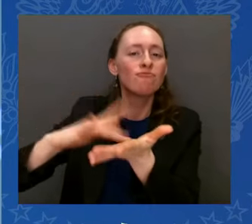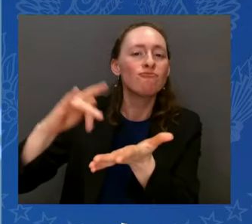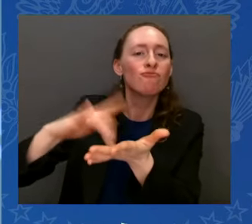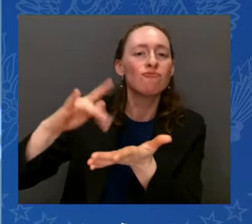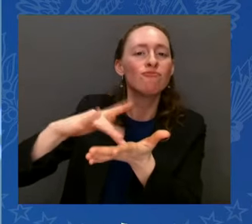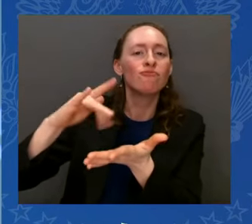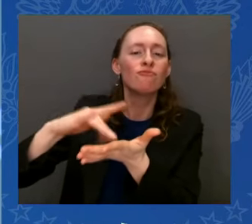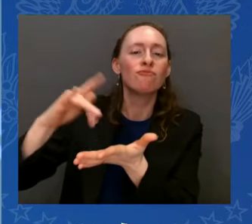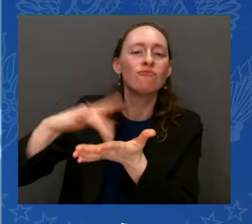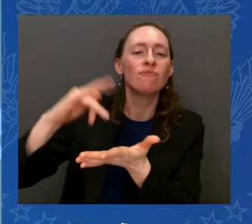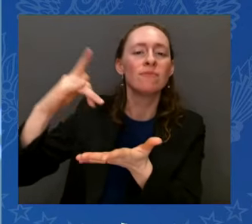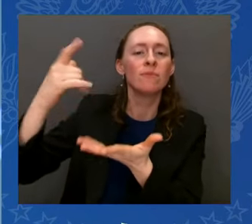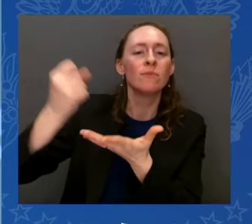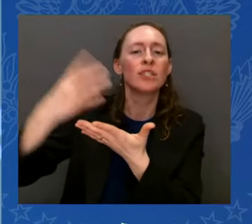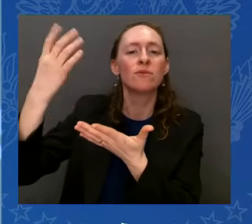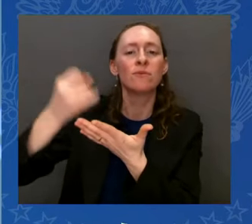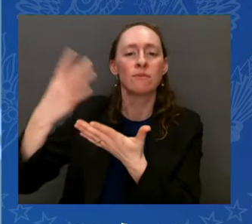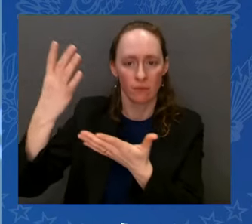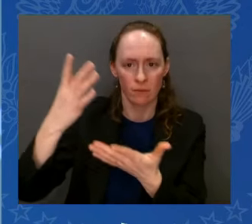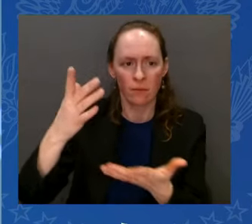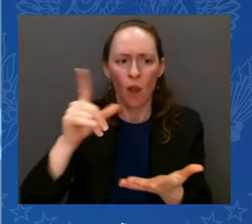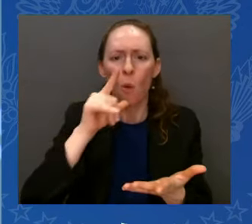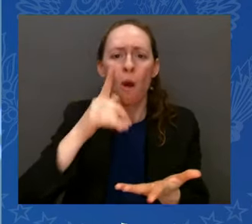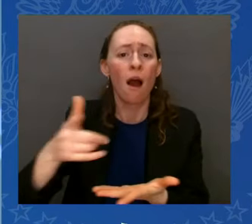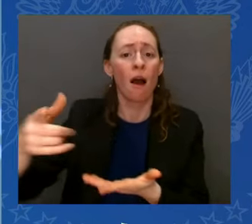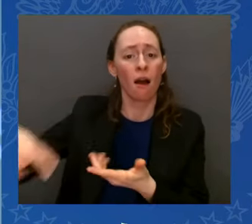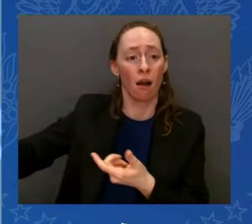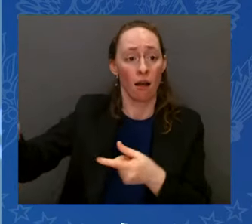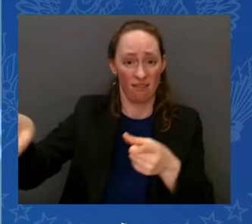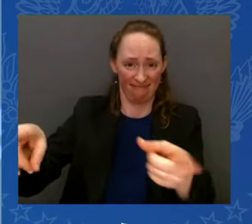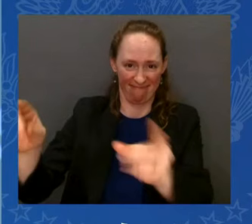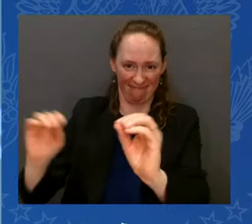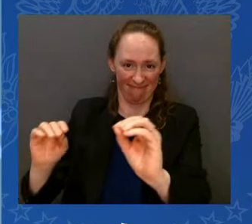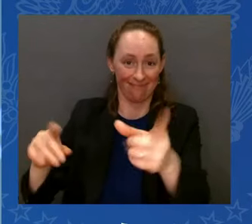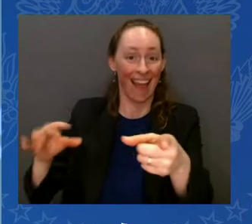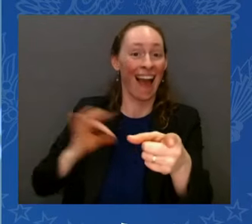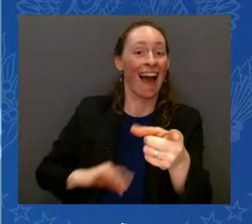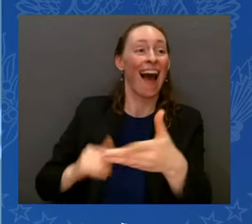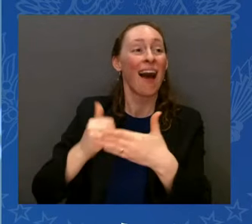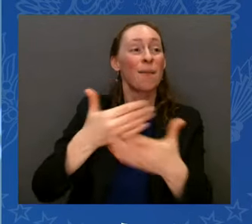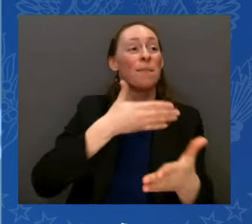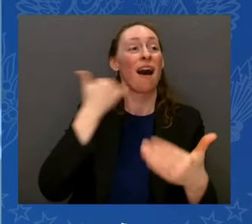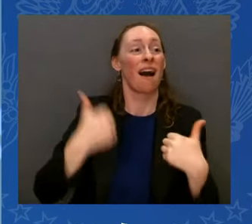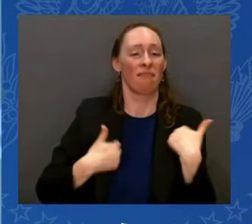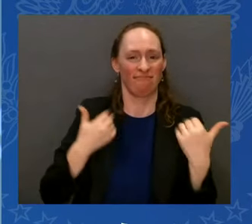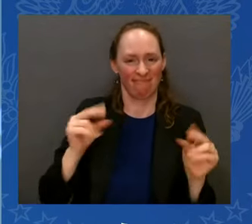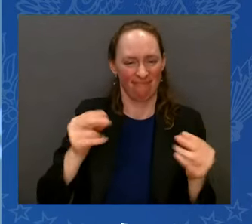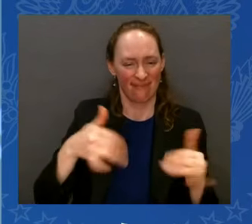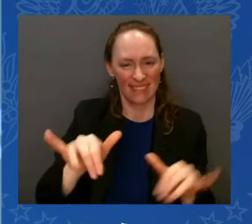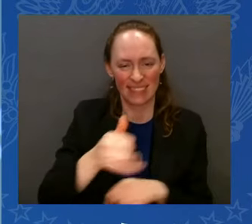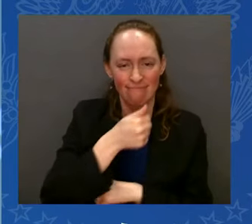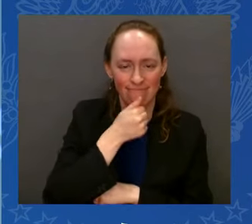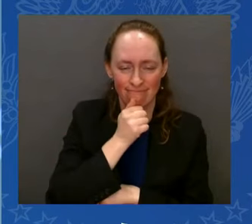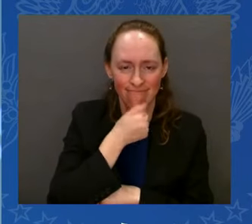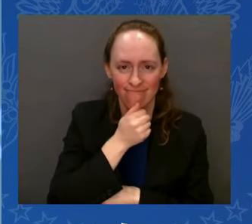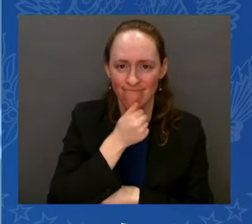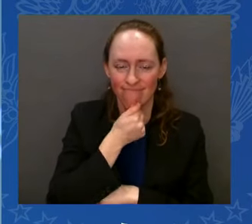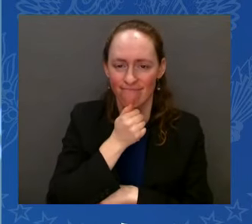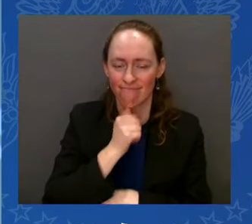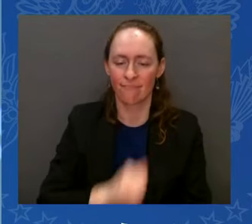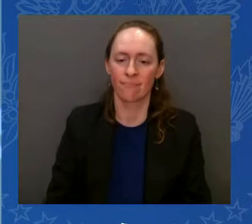believe we can be fiscally responsible without threatening to send our country into chaos. I believe it because we've been doing